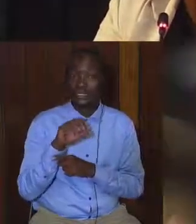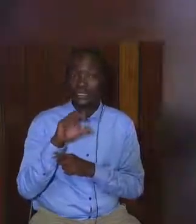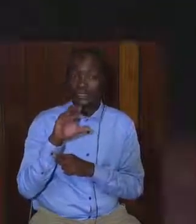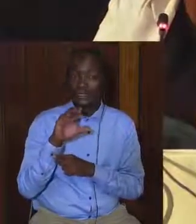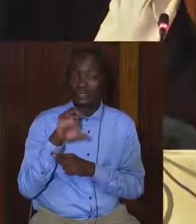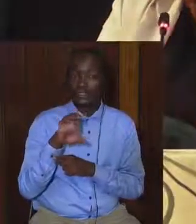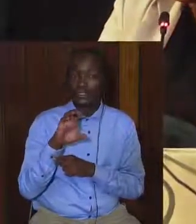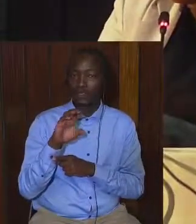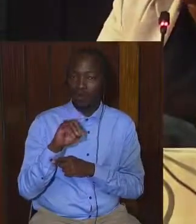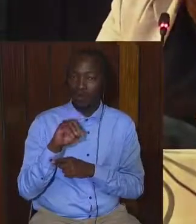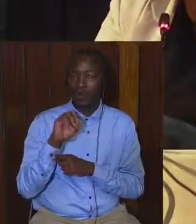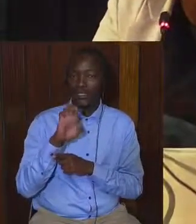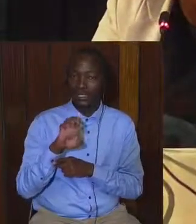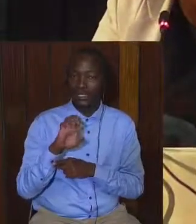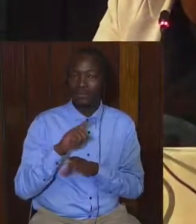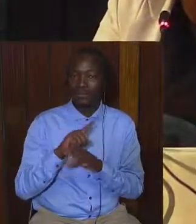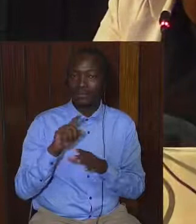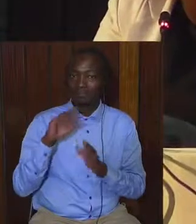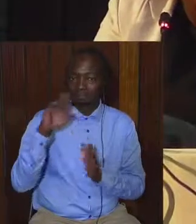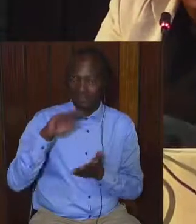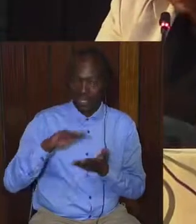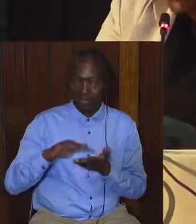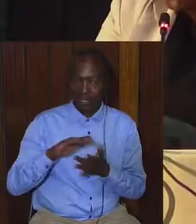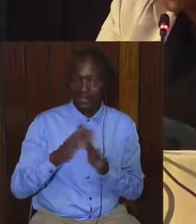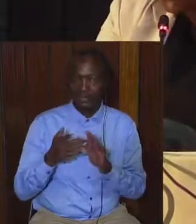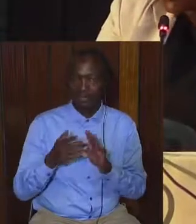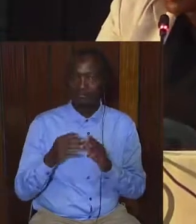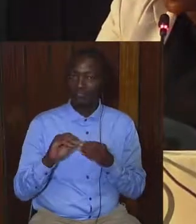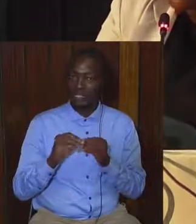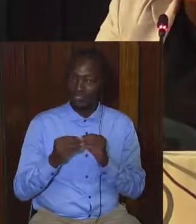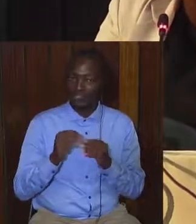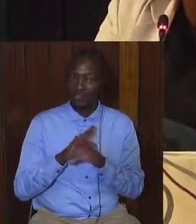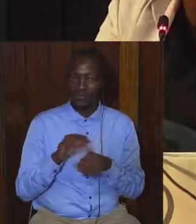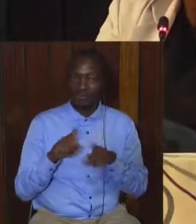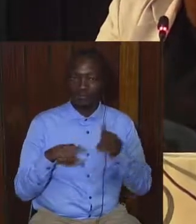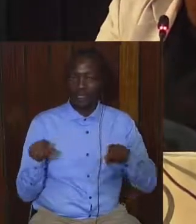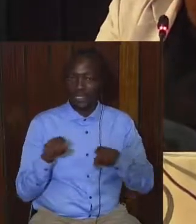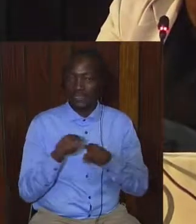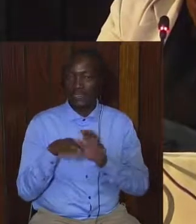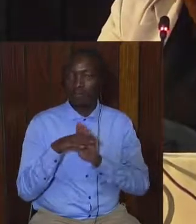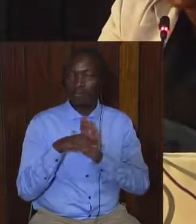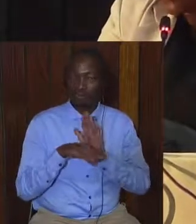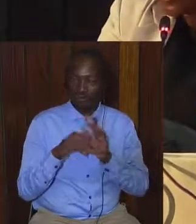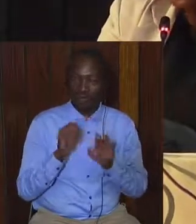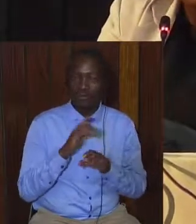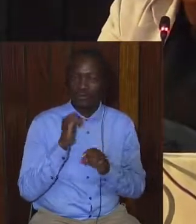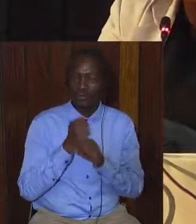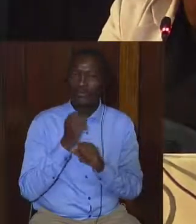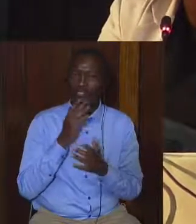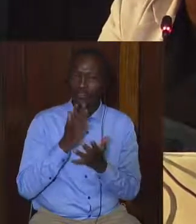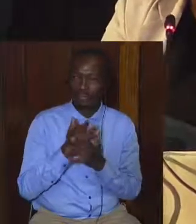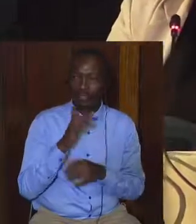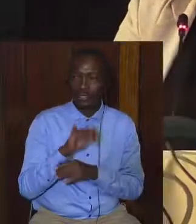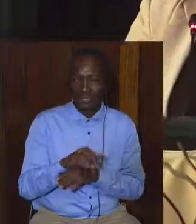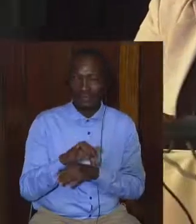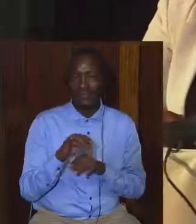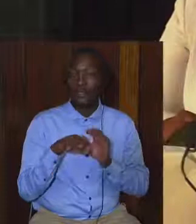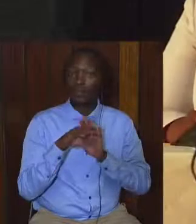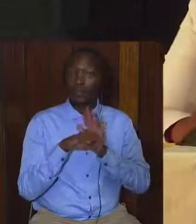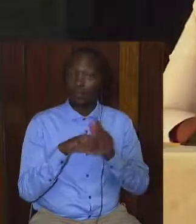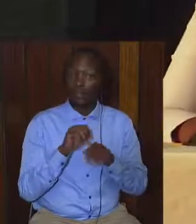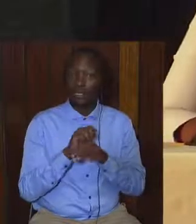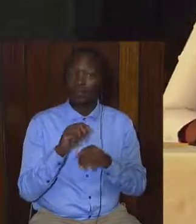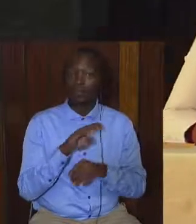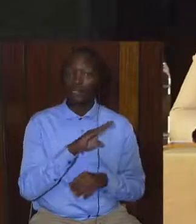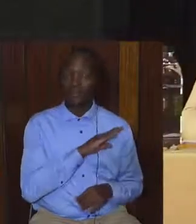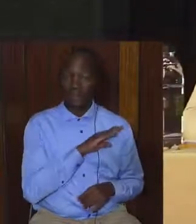COE, downward adjustments from various programs, and this was to ensure that the program for the military veterans, which